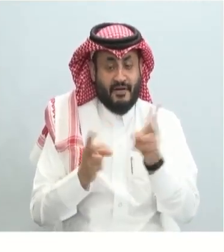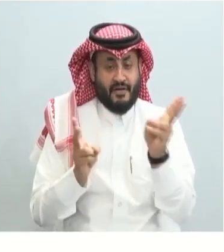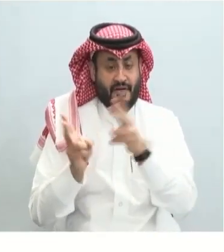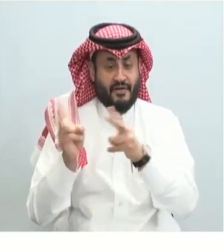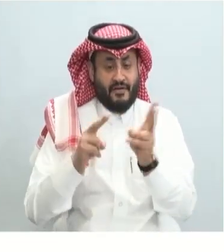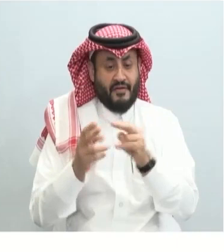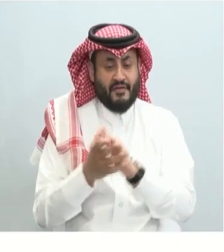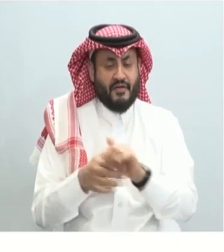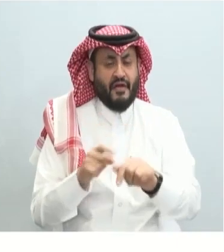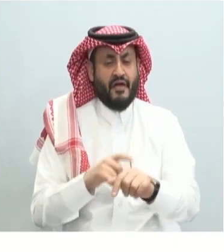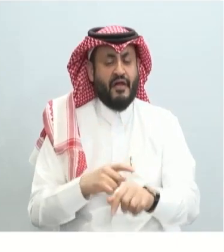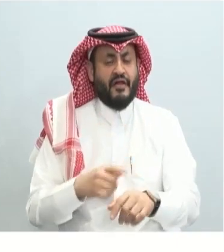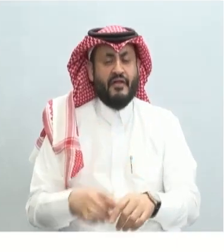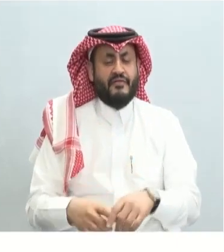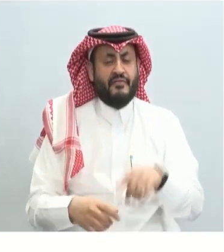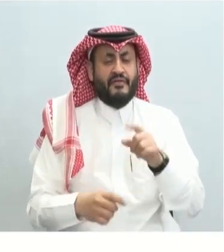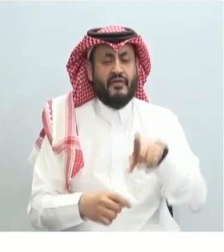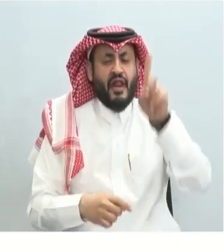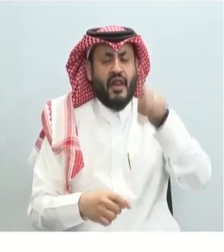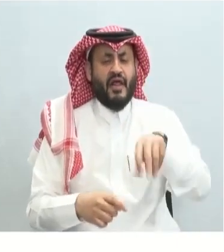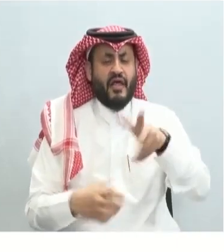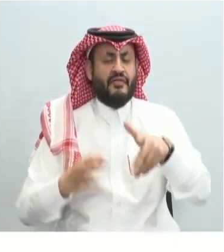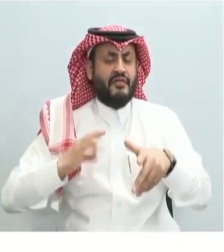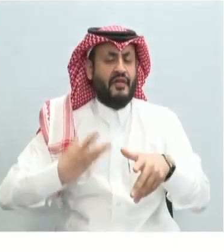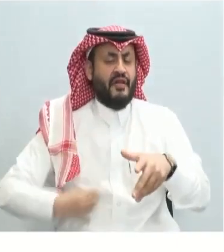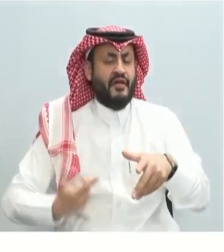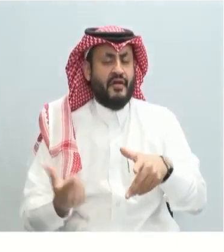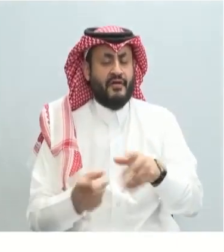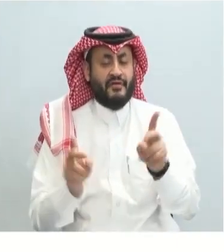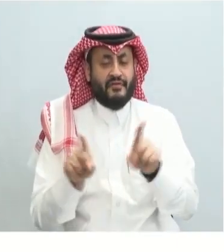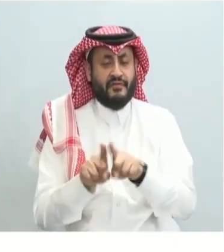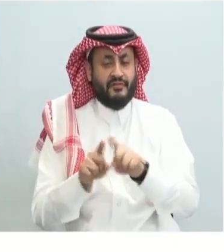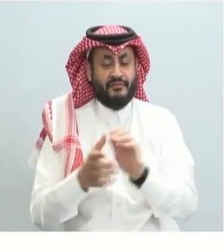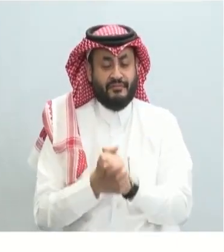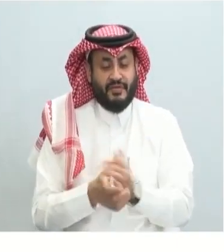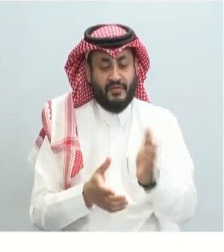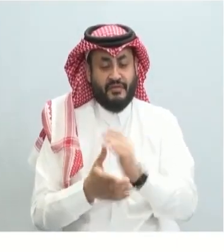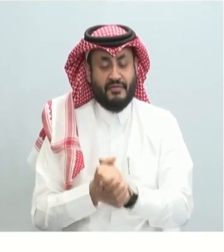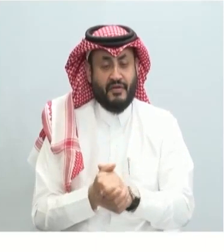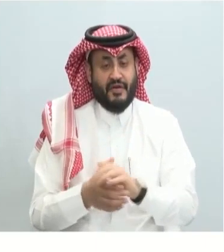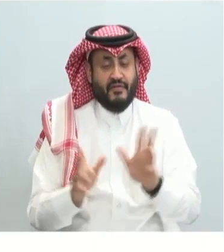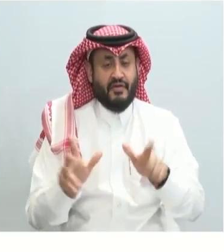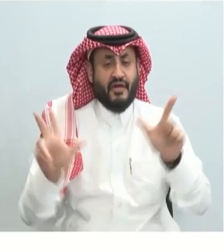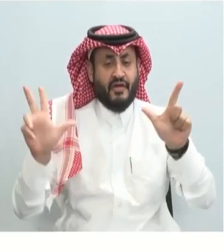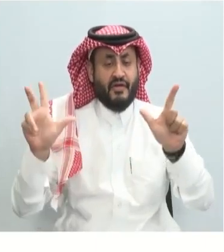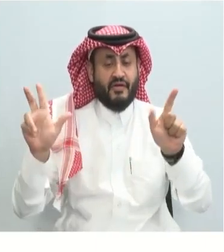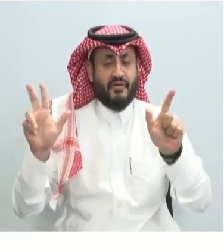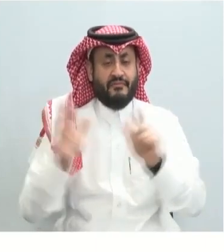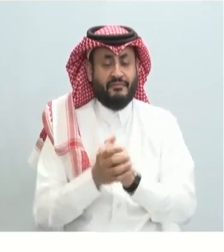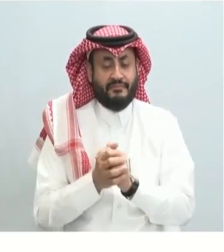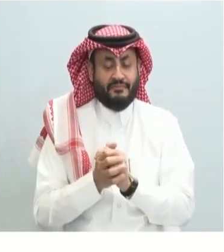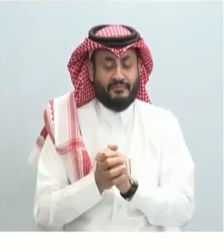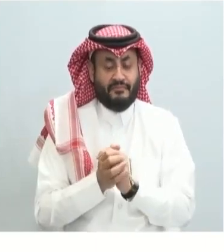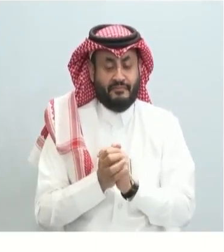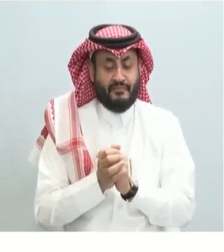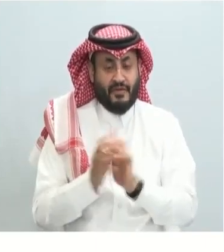the what day do you like with a partner and also to say days of the week. So let's